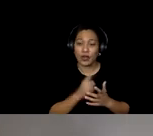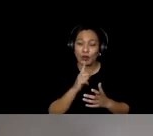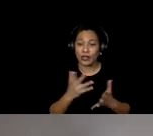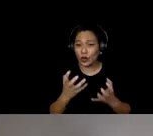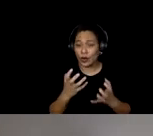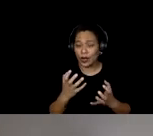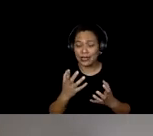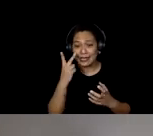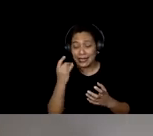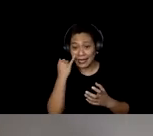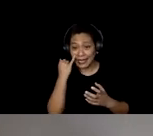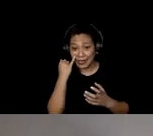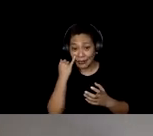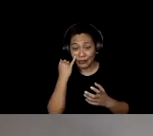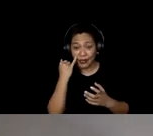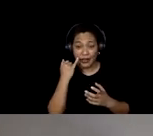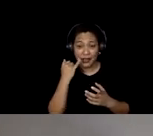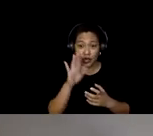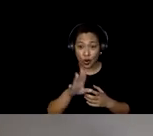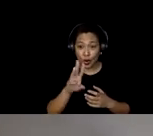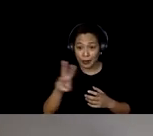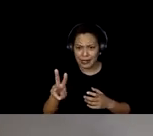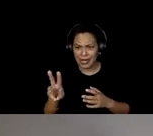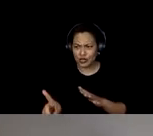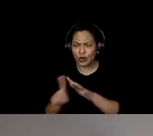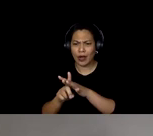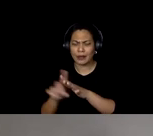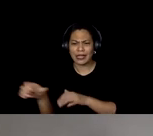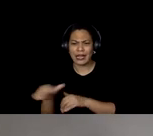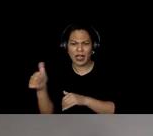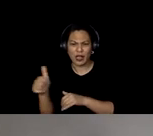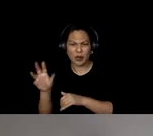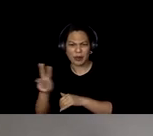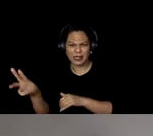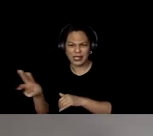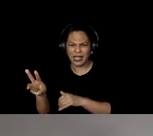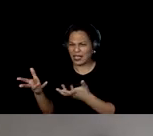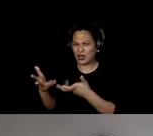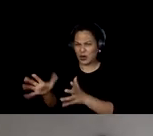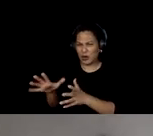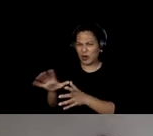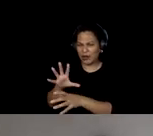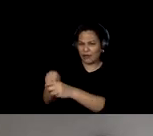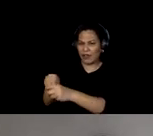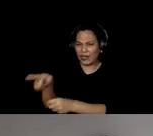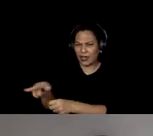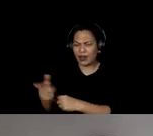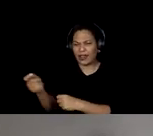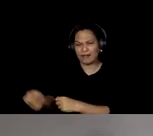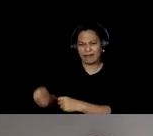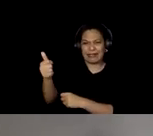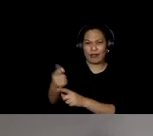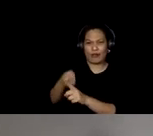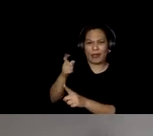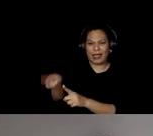your links are up on websites that are kind of scummy or irrelevant to yours, and you want to get delisted from those kinds